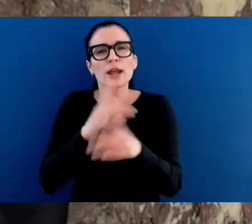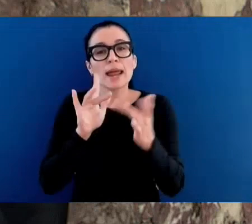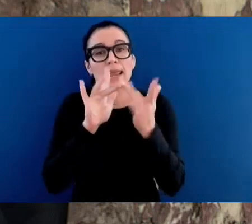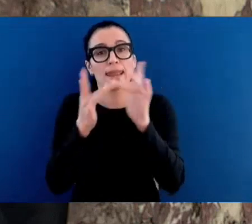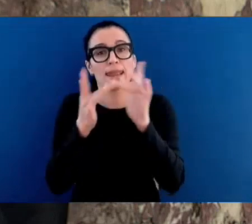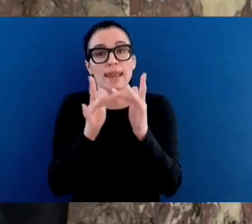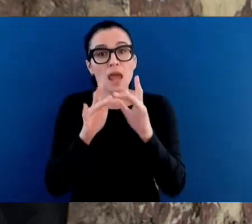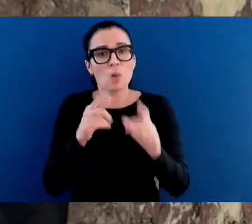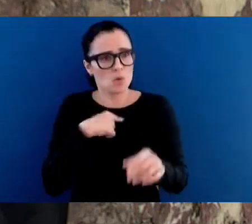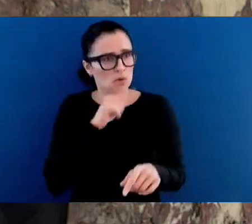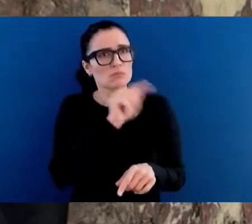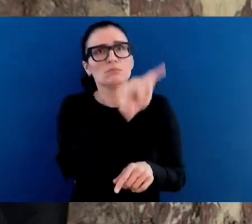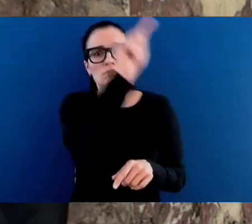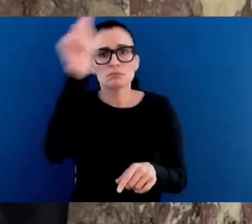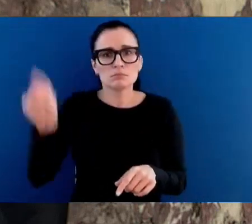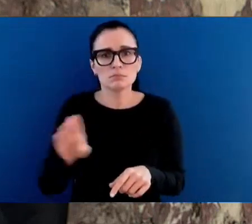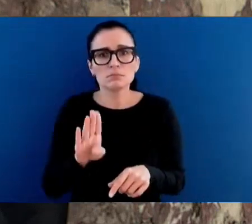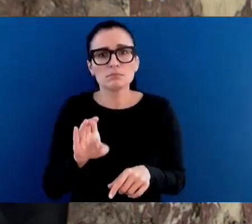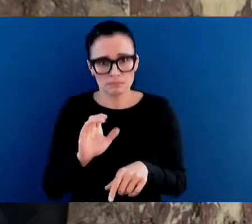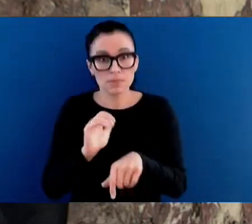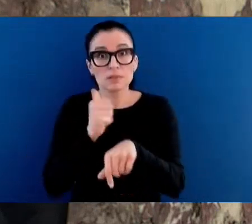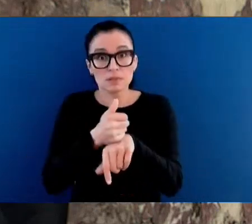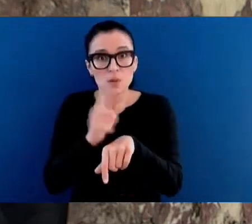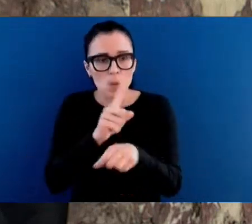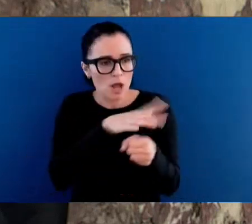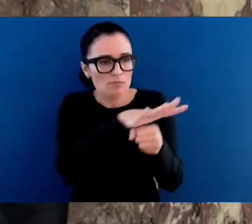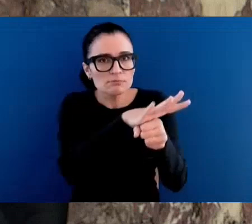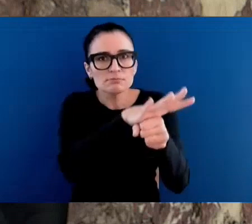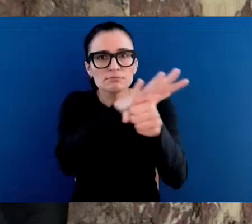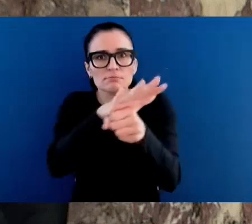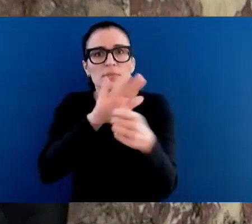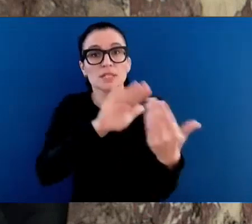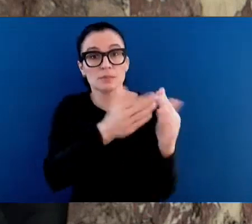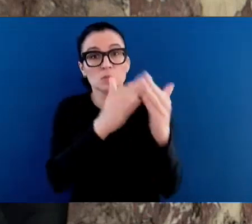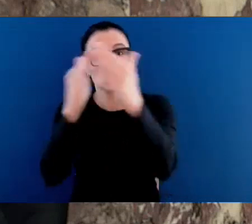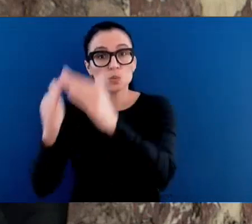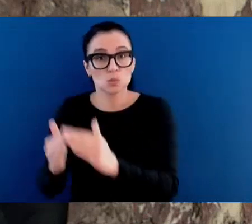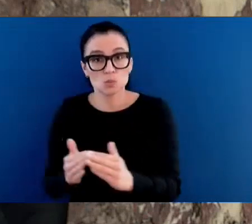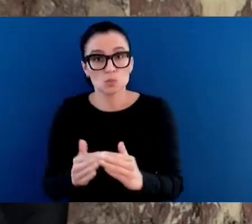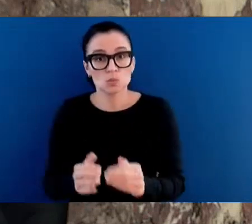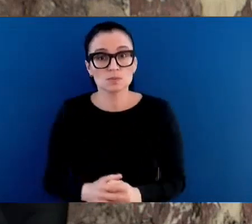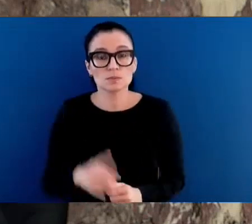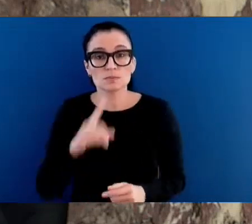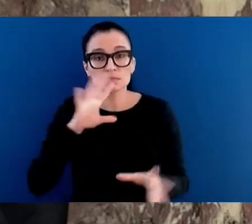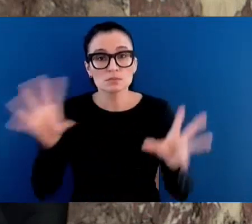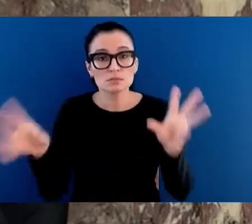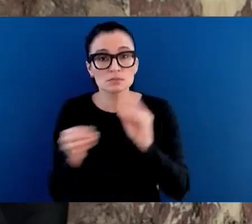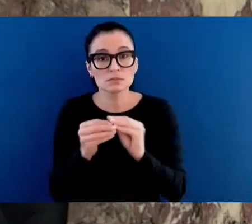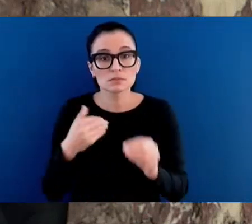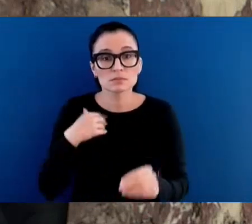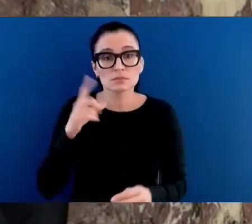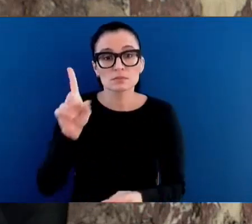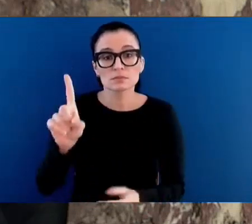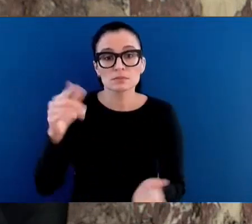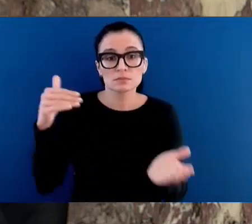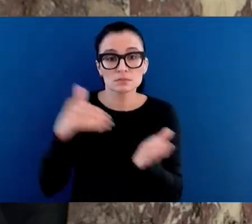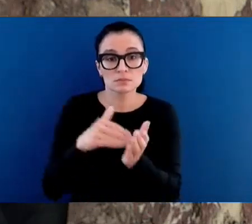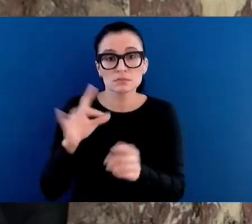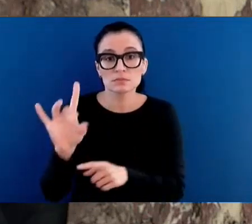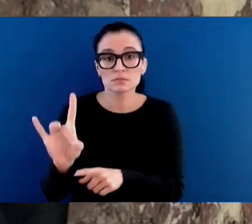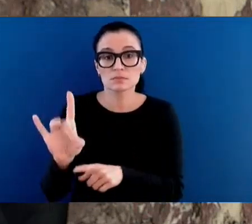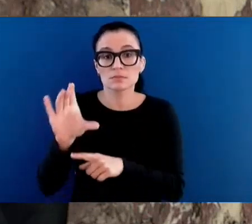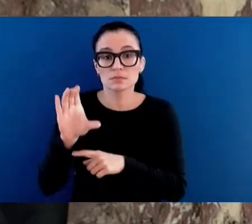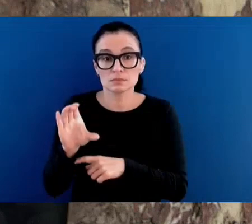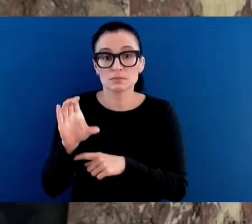across British Columbia, 1,800 FTEs work in primary care networks, part of which are urgent and primary